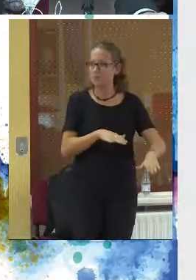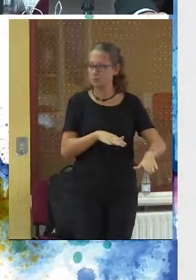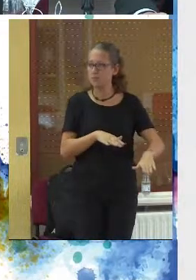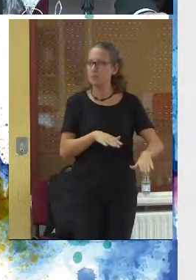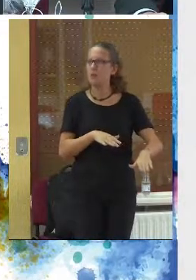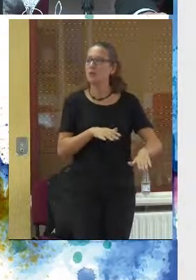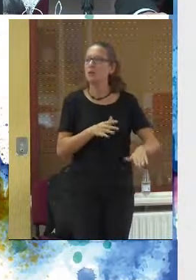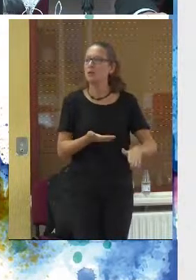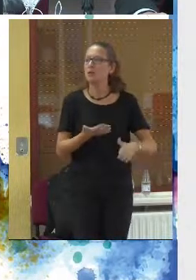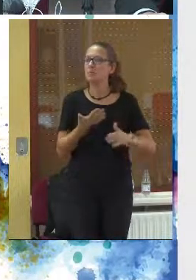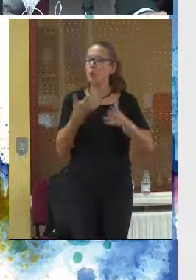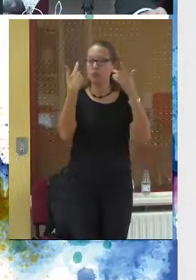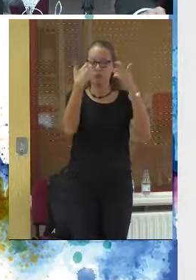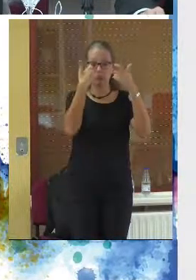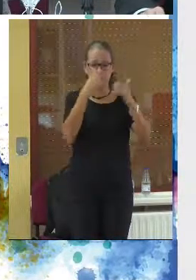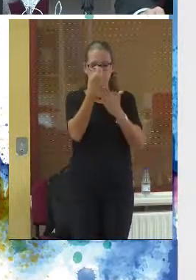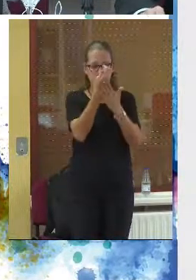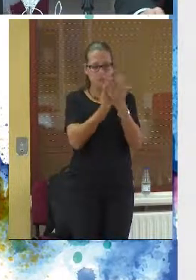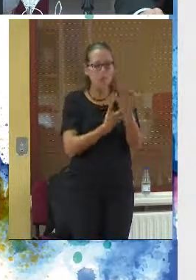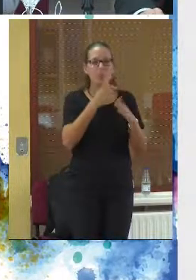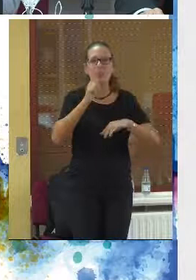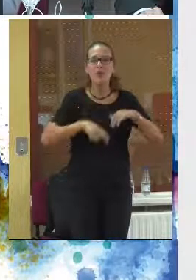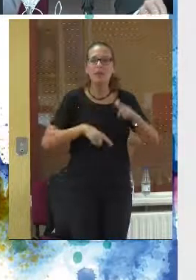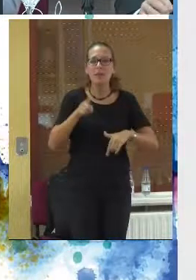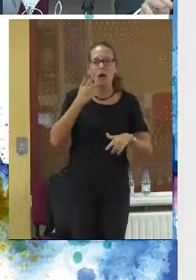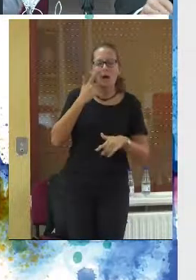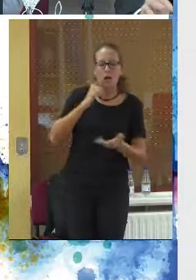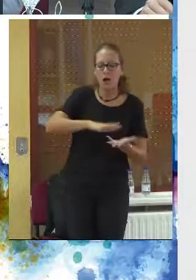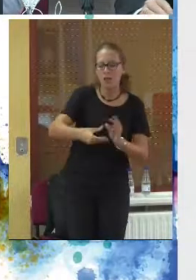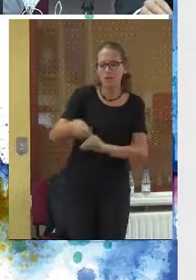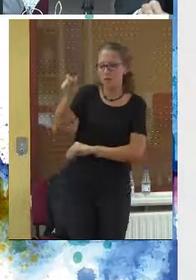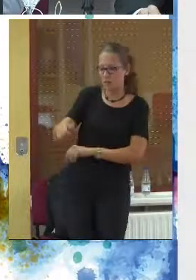tasks as detailed as the